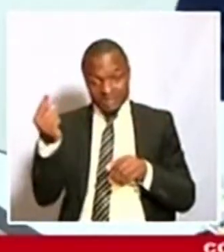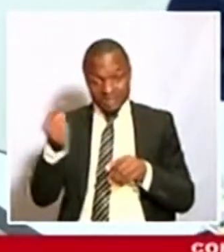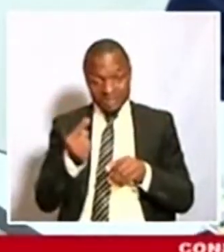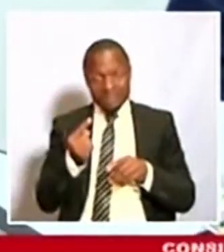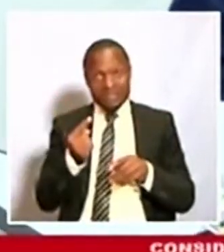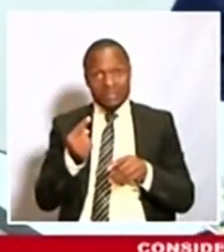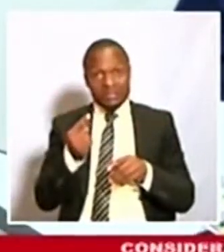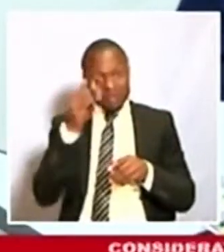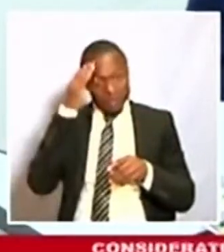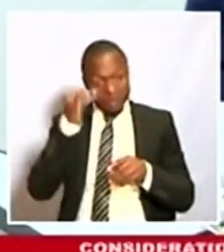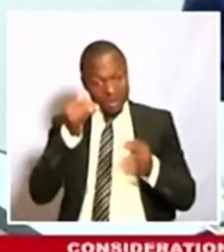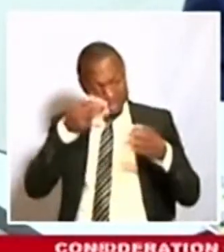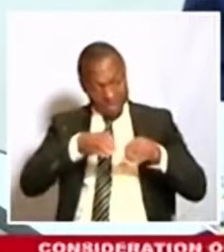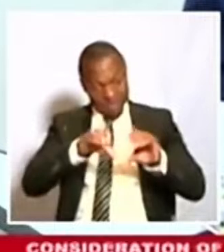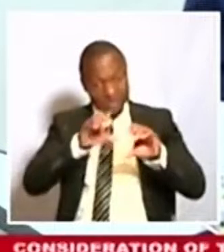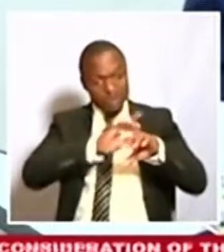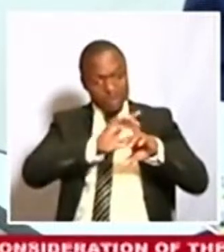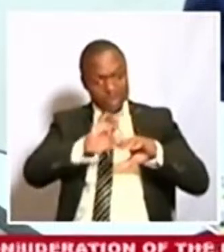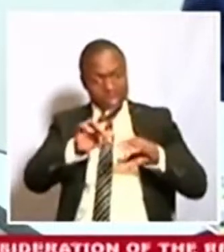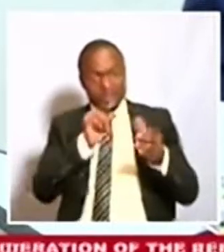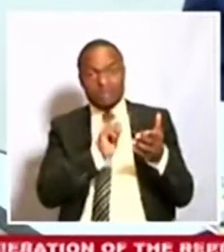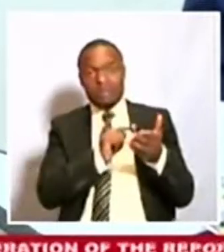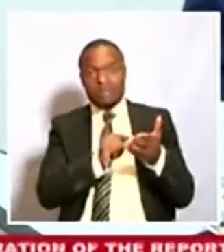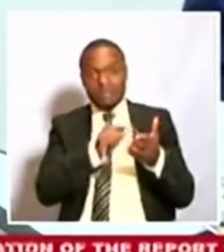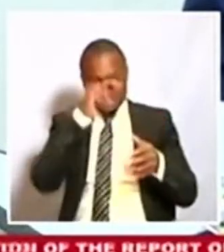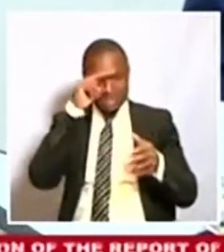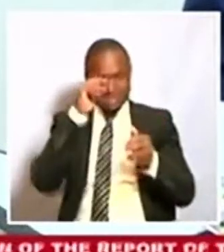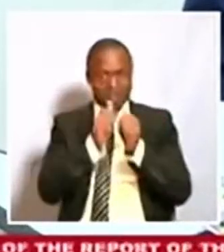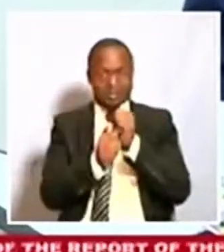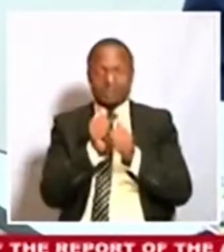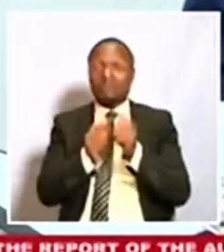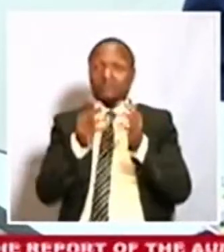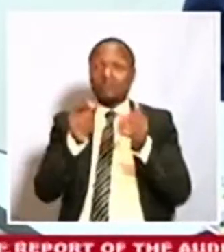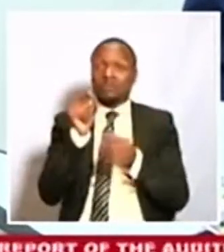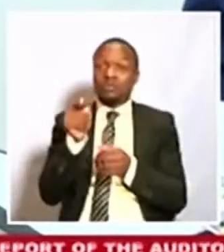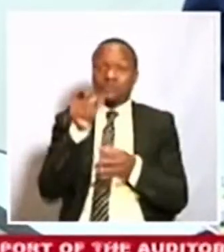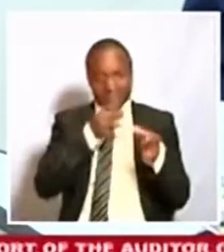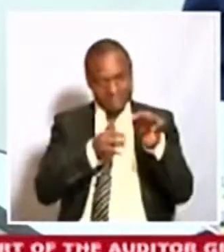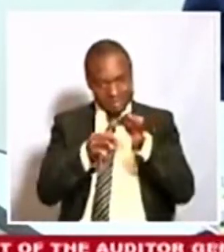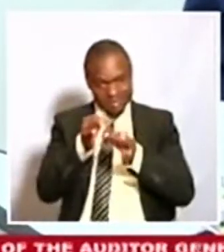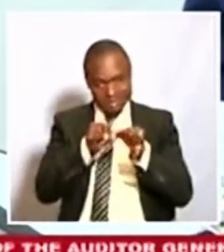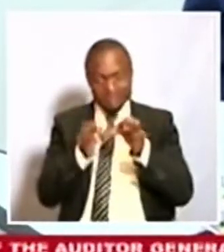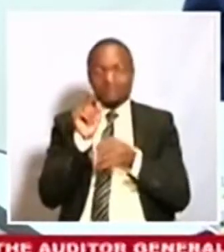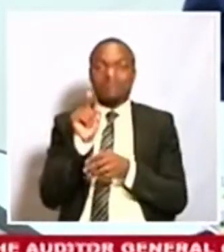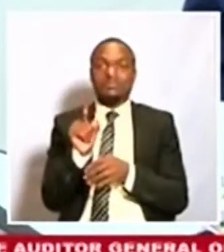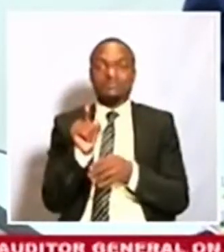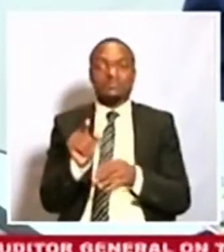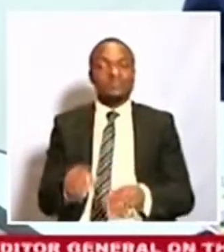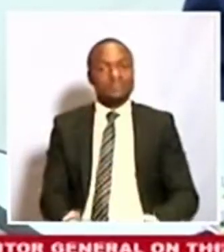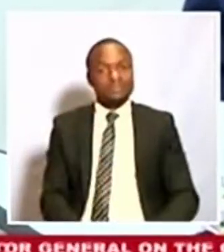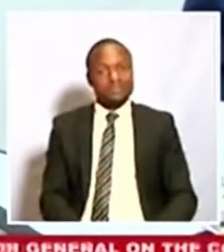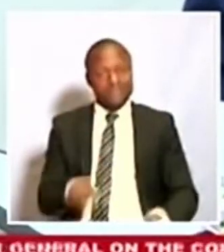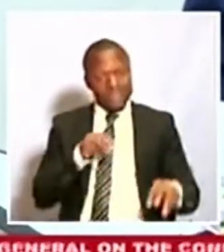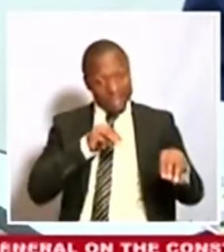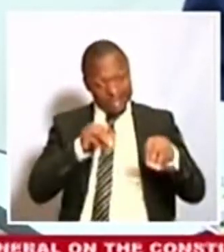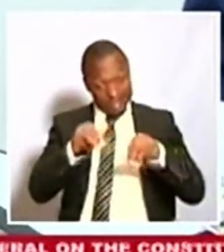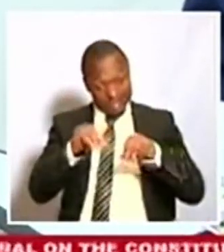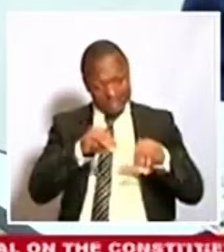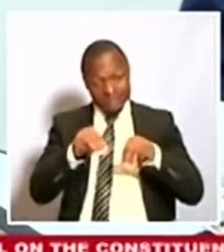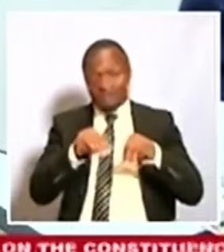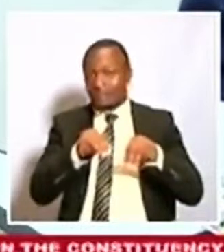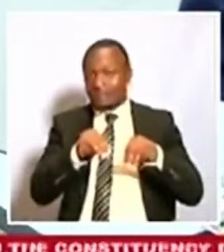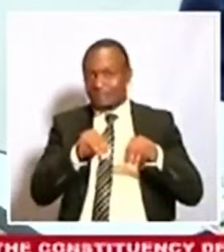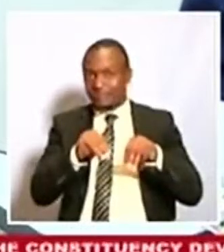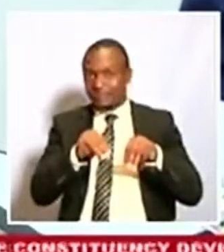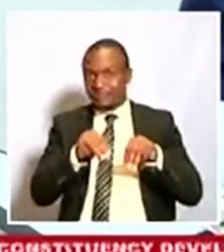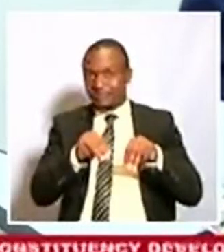blank things was coming from I want him to clarify on that. The management is like,